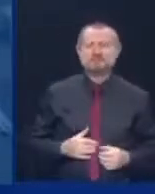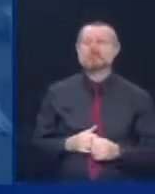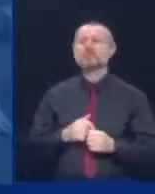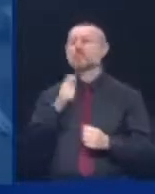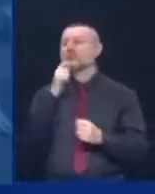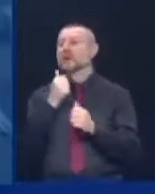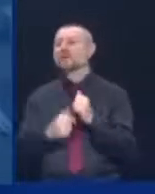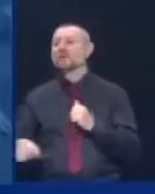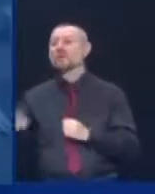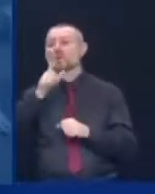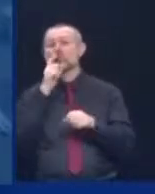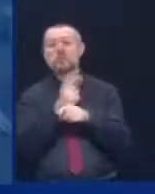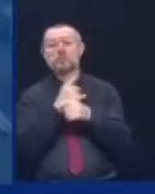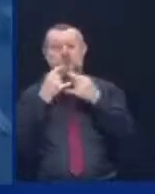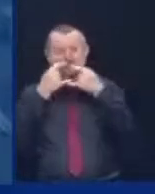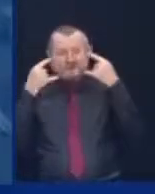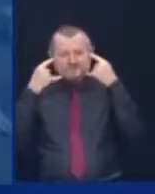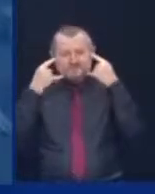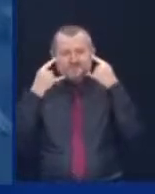mask.